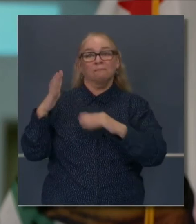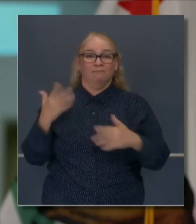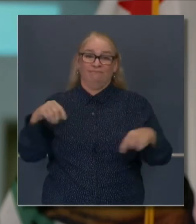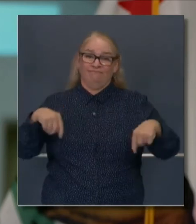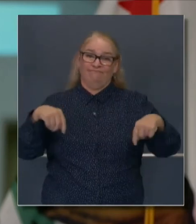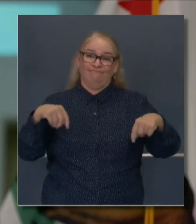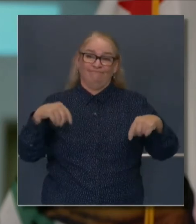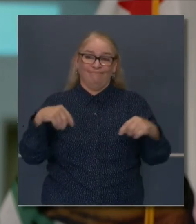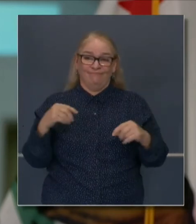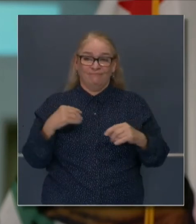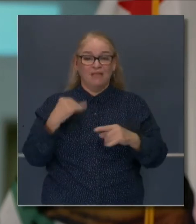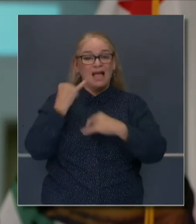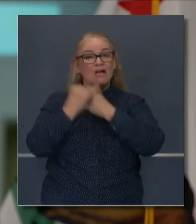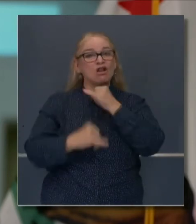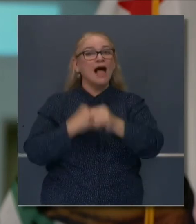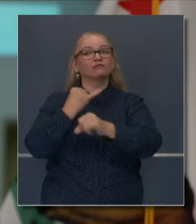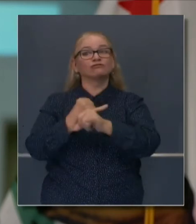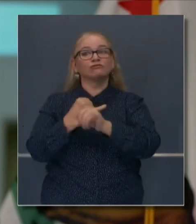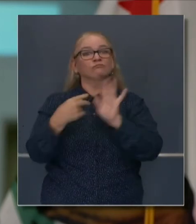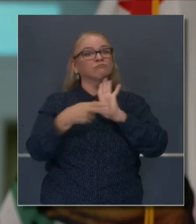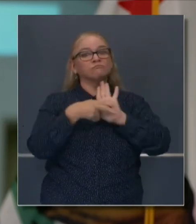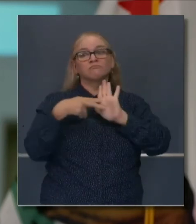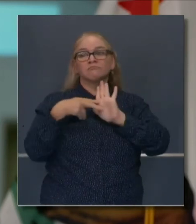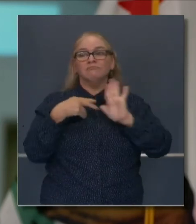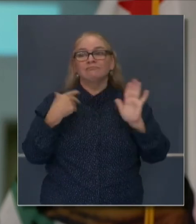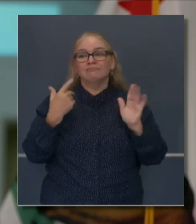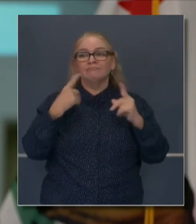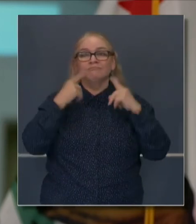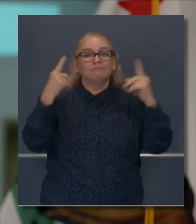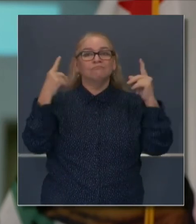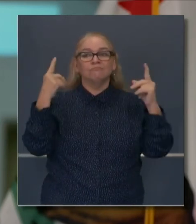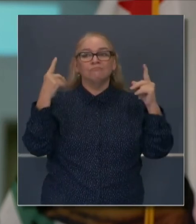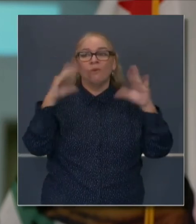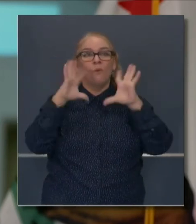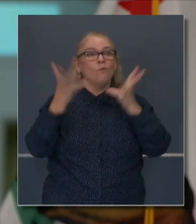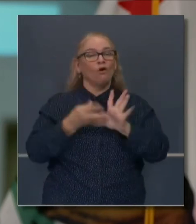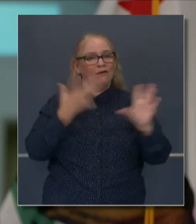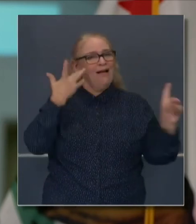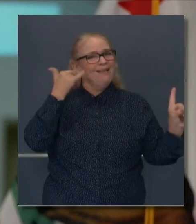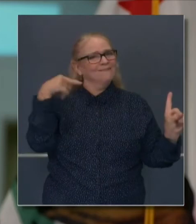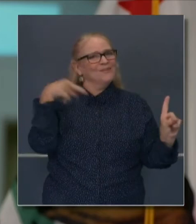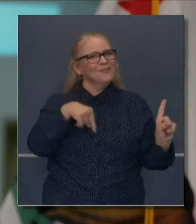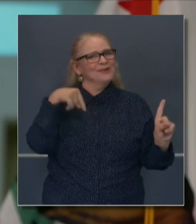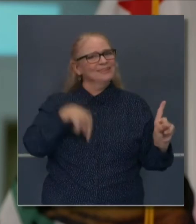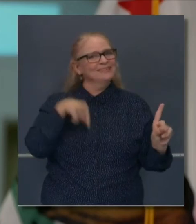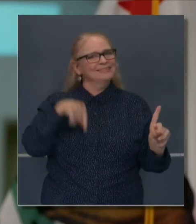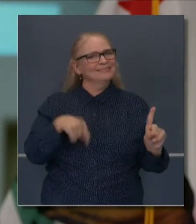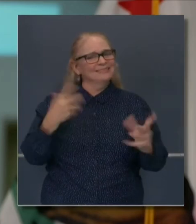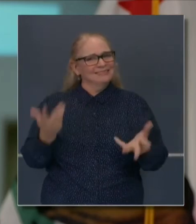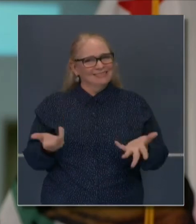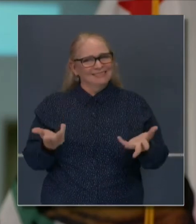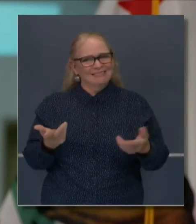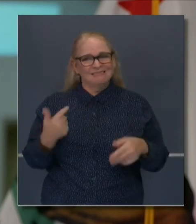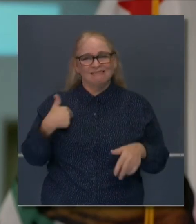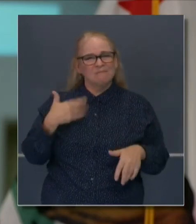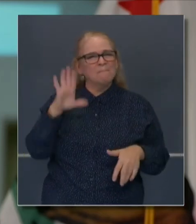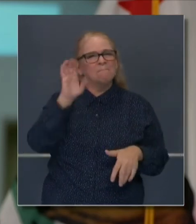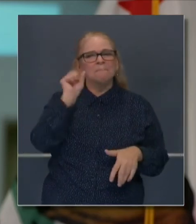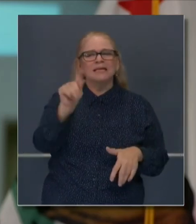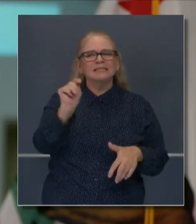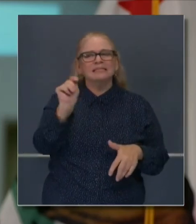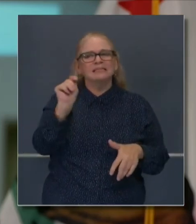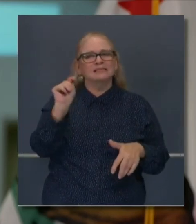that we enjoy as a brand and our capacity to compete also is best of class. And so I'm very long this